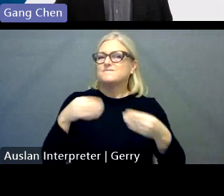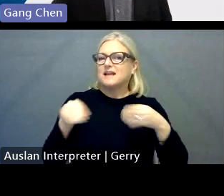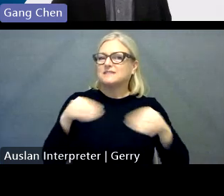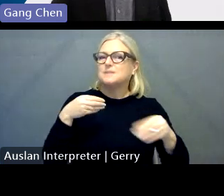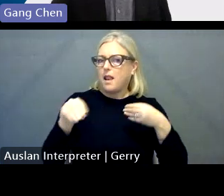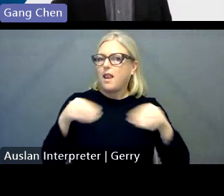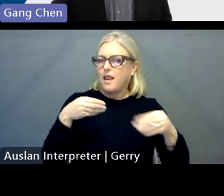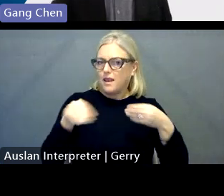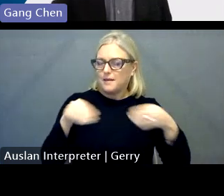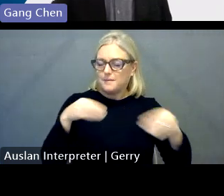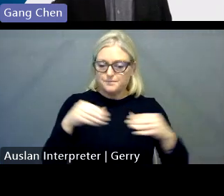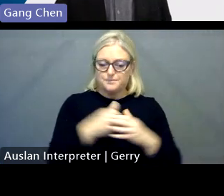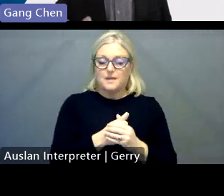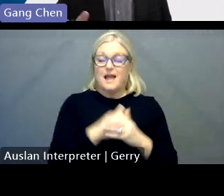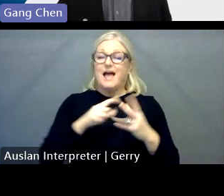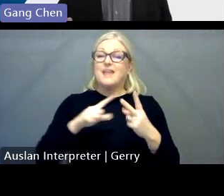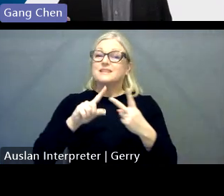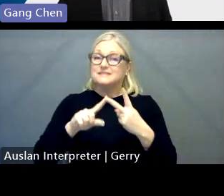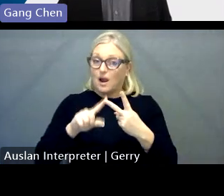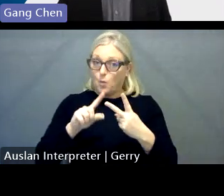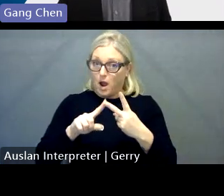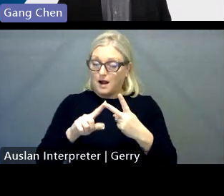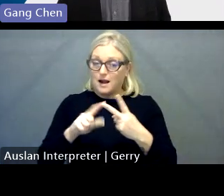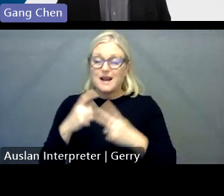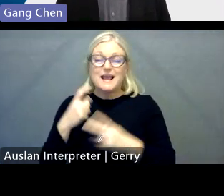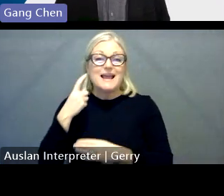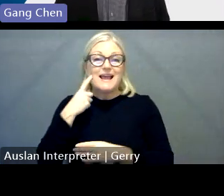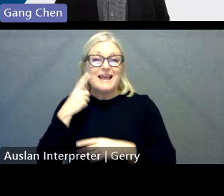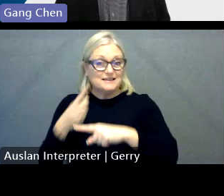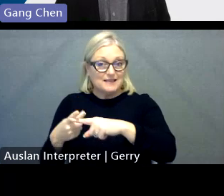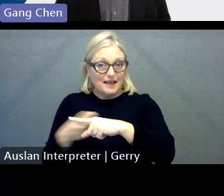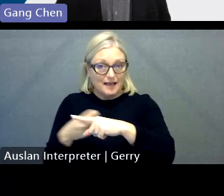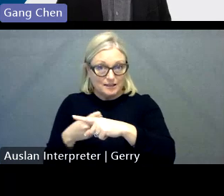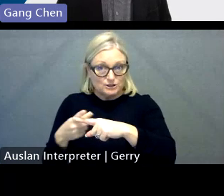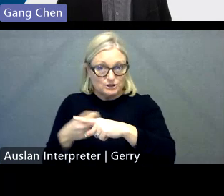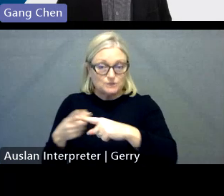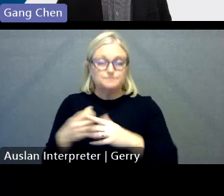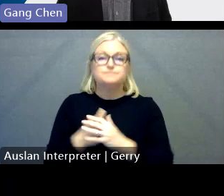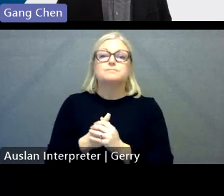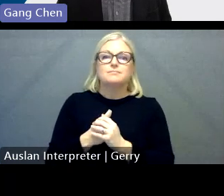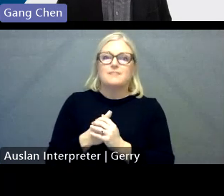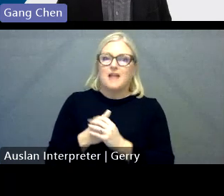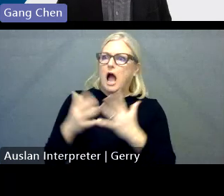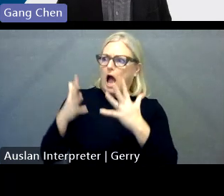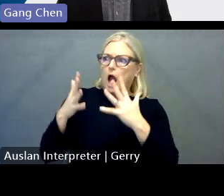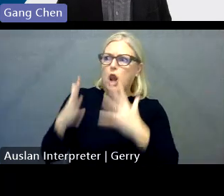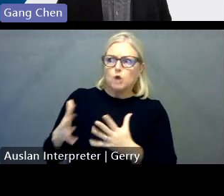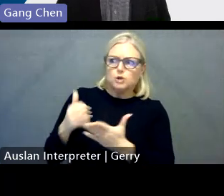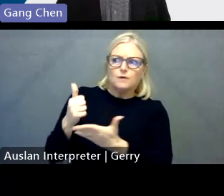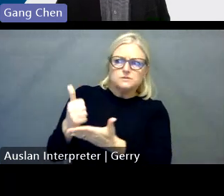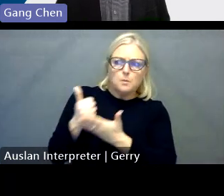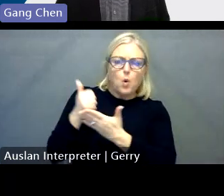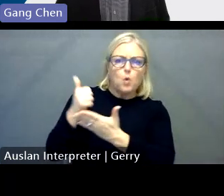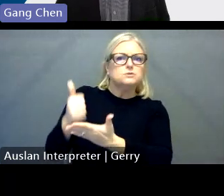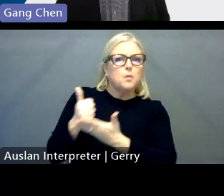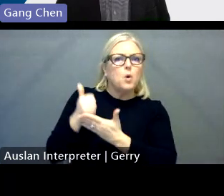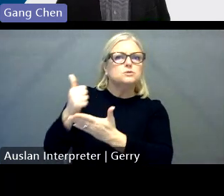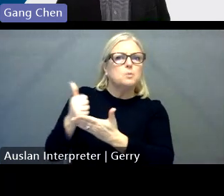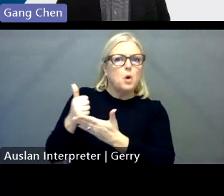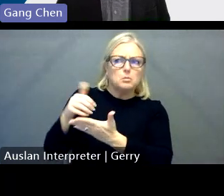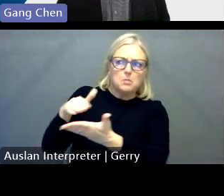version, we have received a lot of support, and in fact, this is designed by